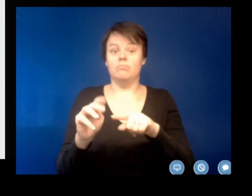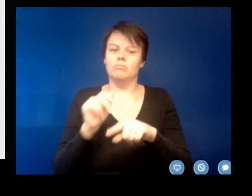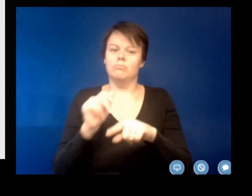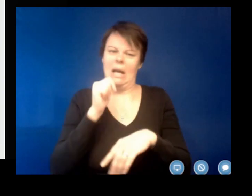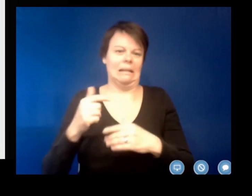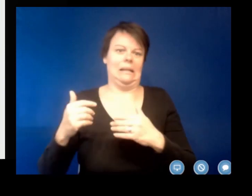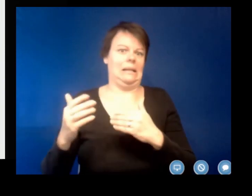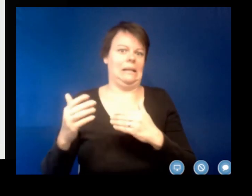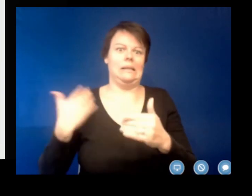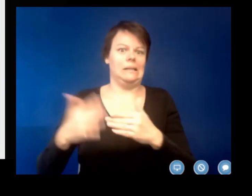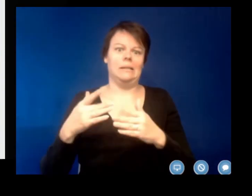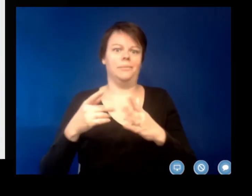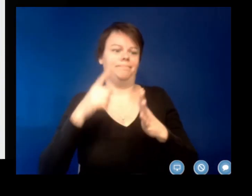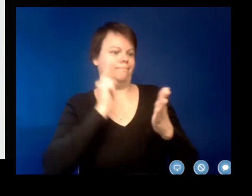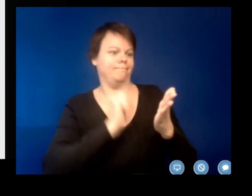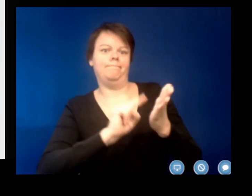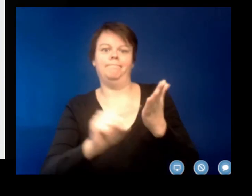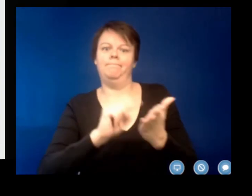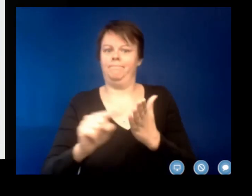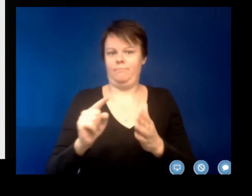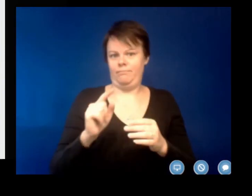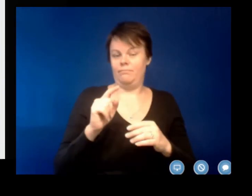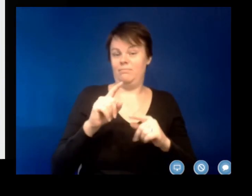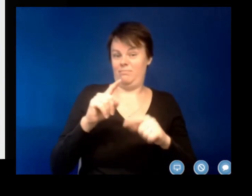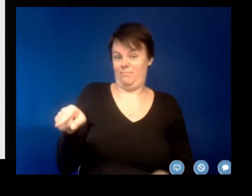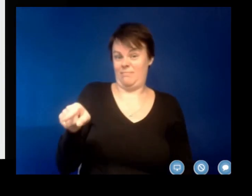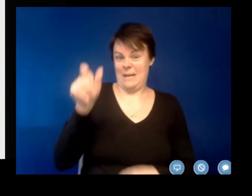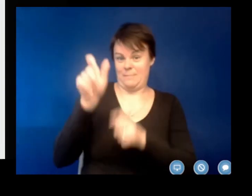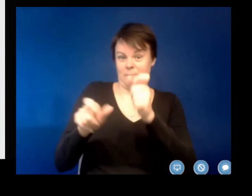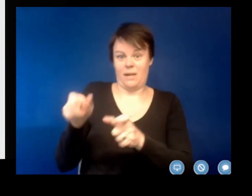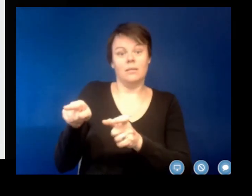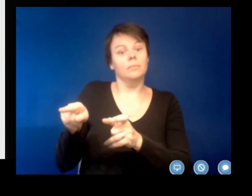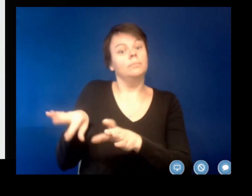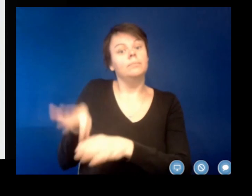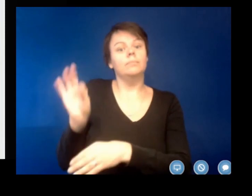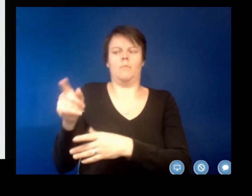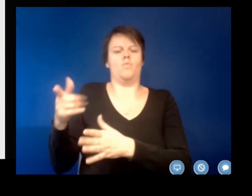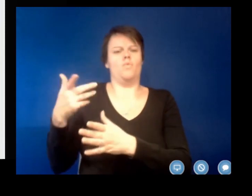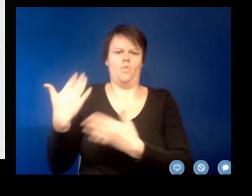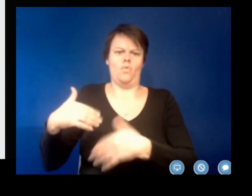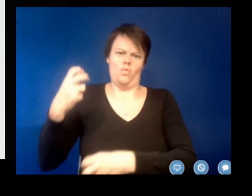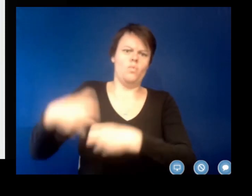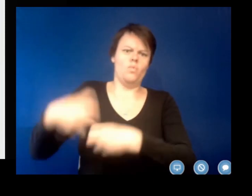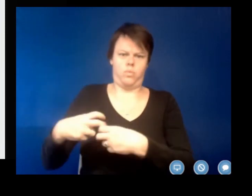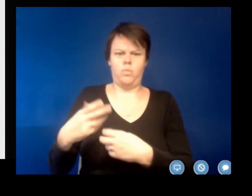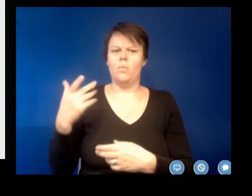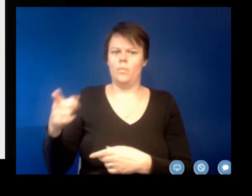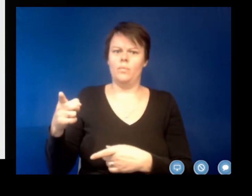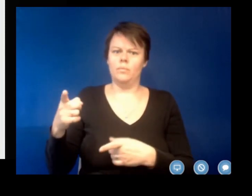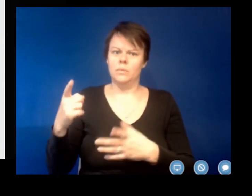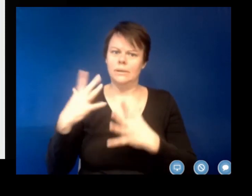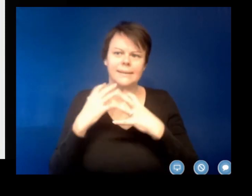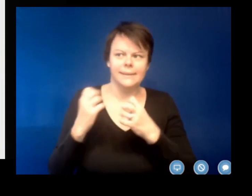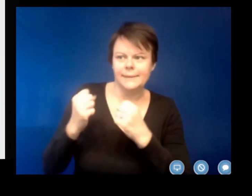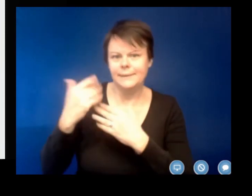quantitative surveys. I see the big problem there, but of course people who have more experience maybe